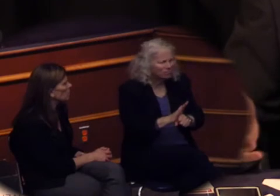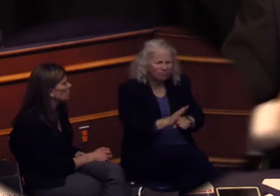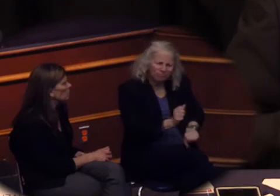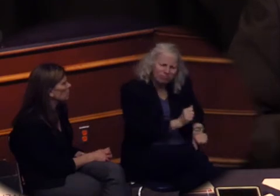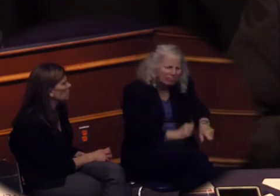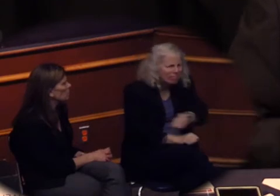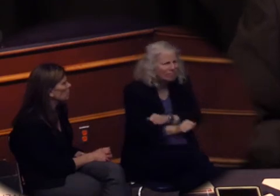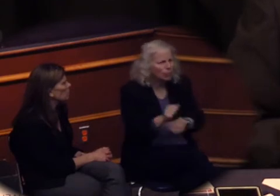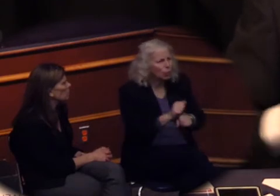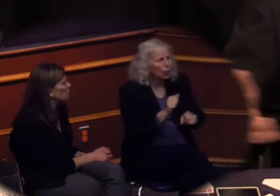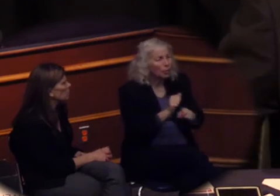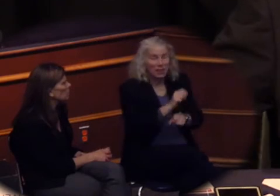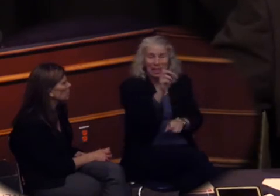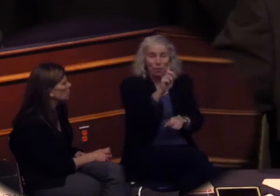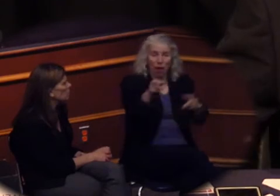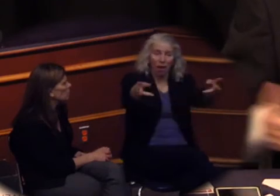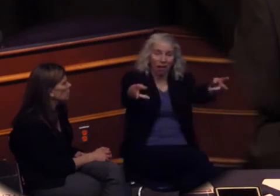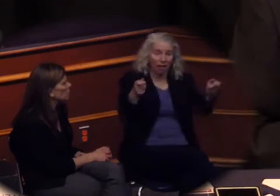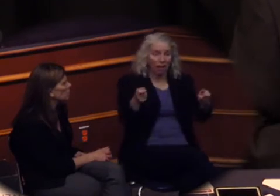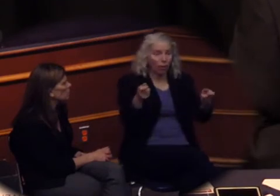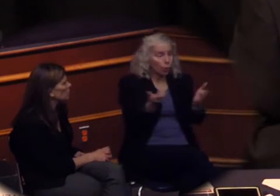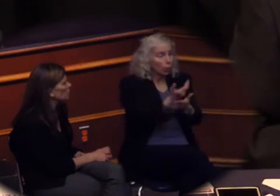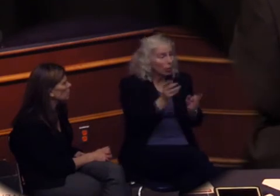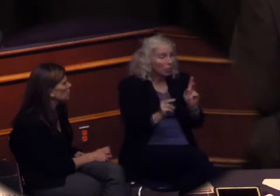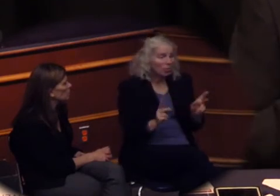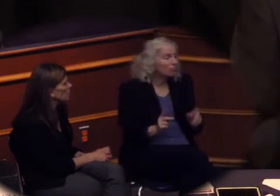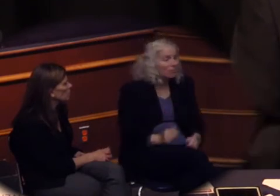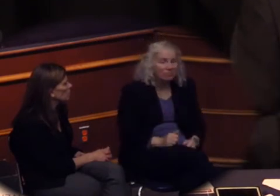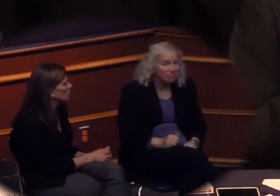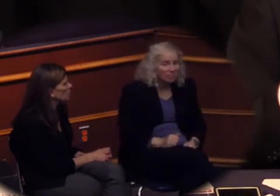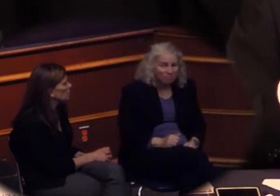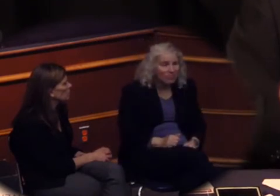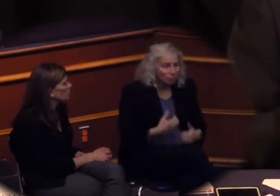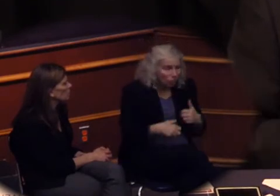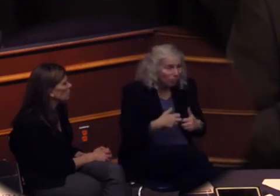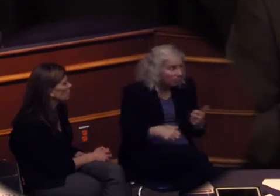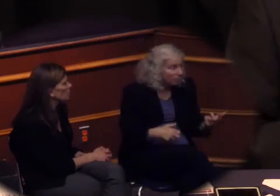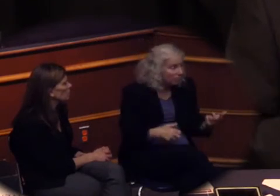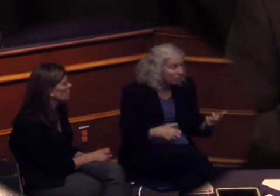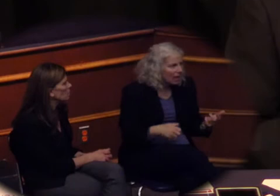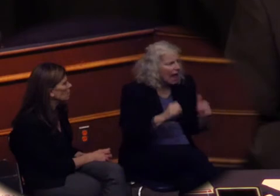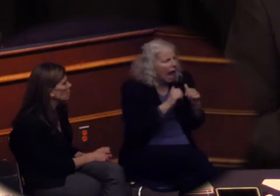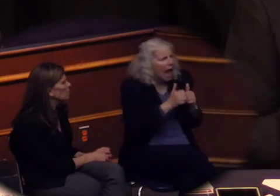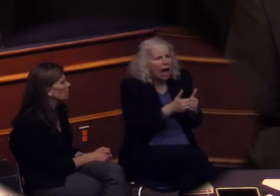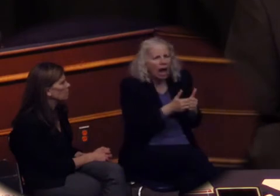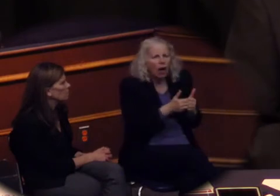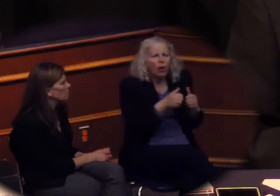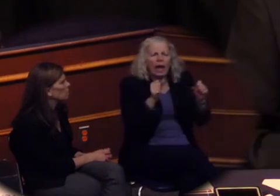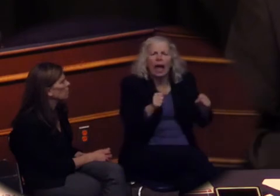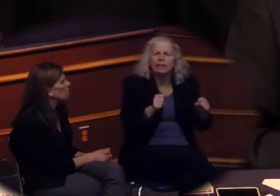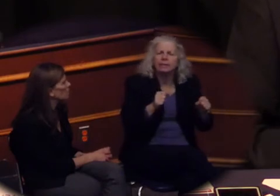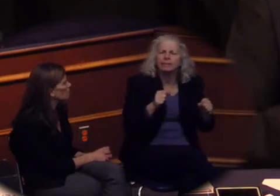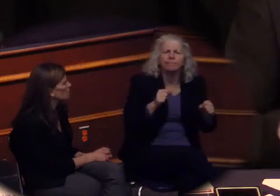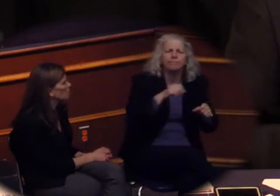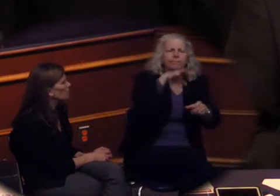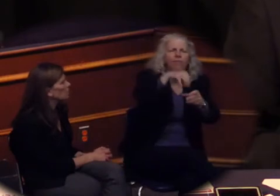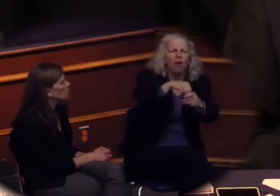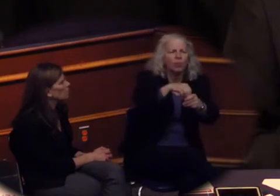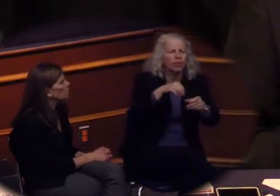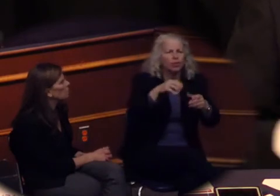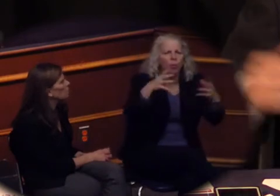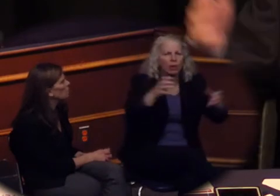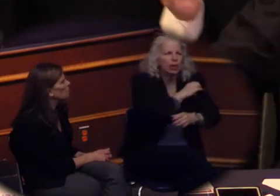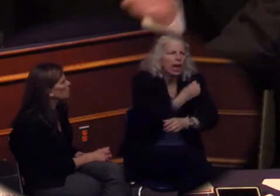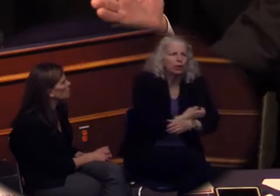bringing new people in and engaging the immense amount of energy that's out there. So the Democratic